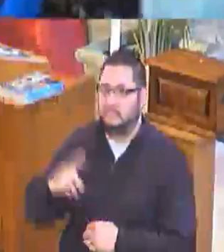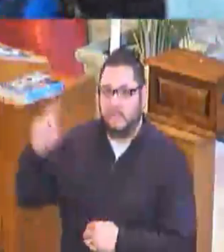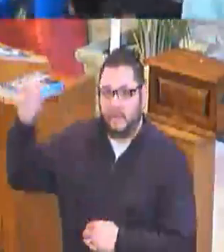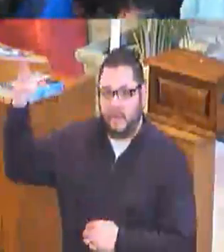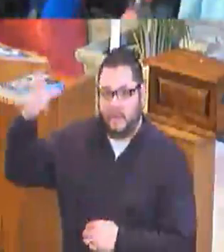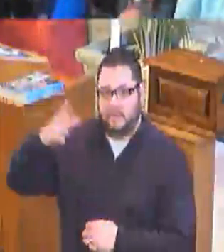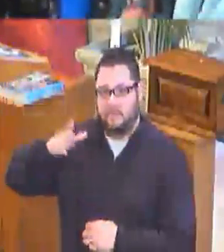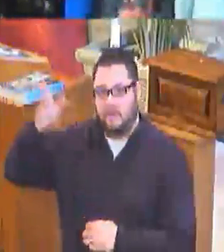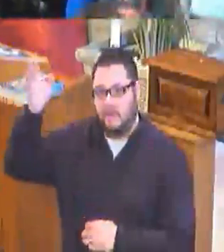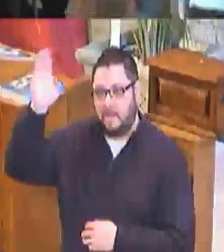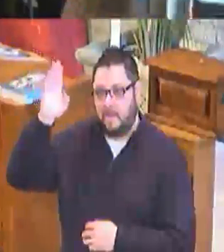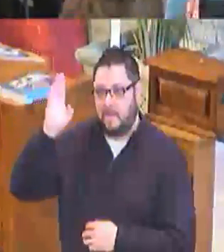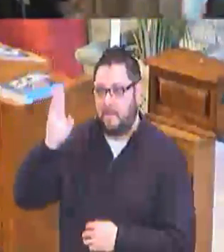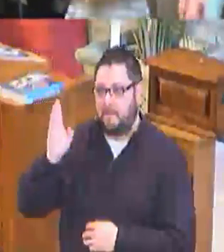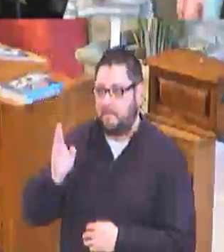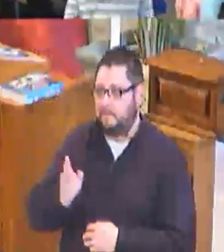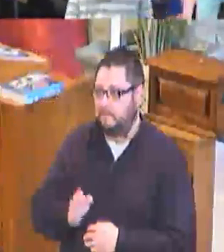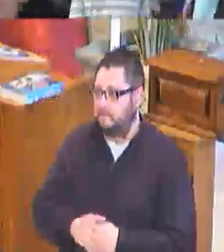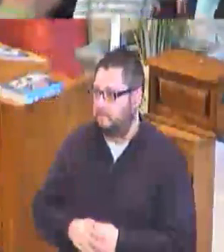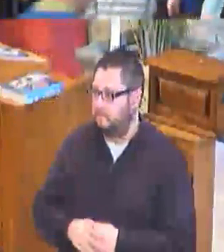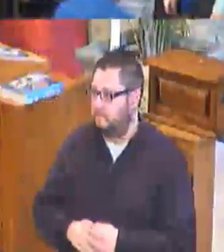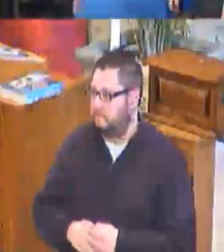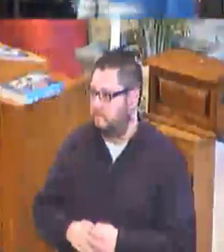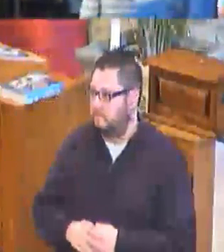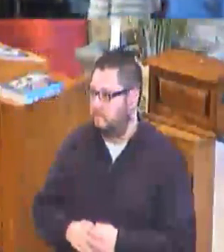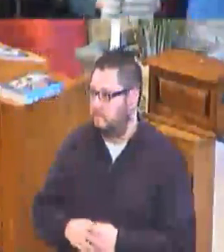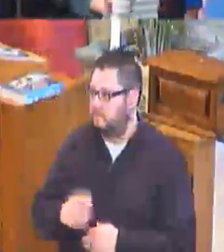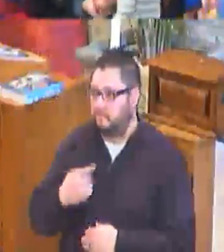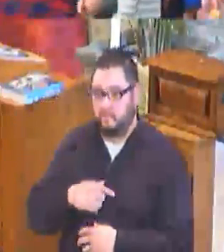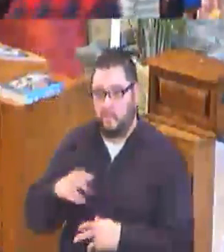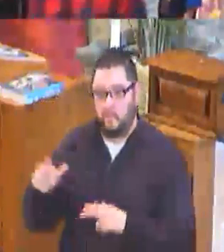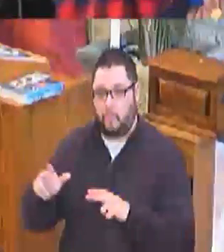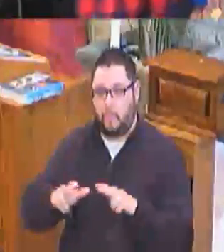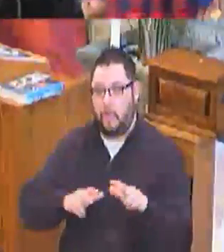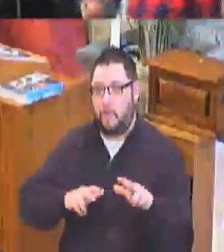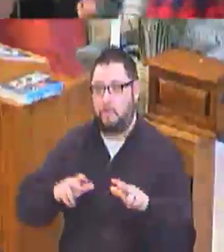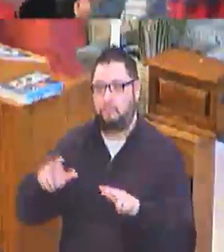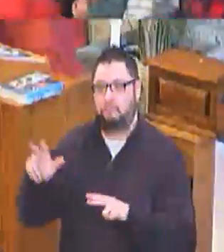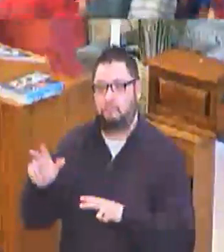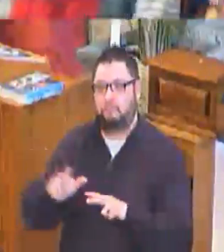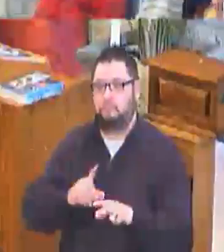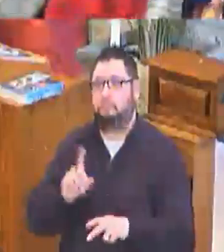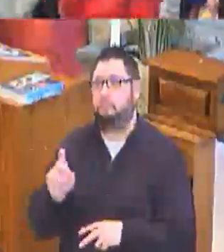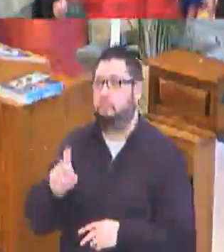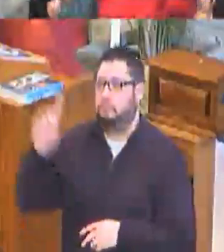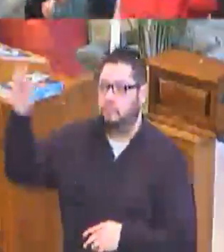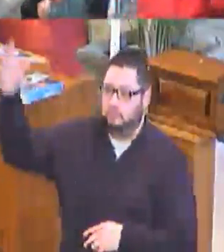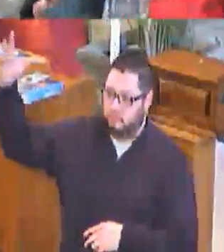You are walking in the light.